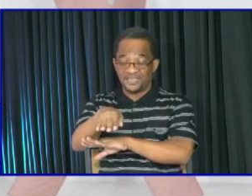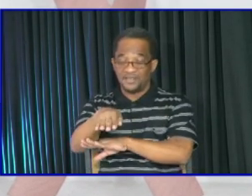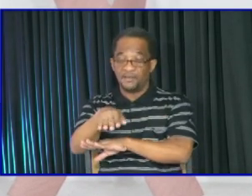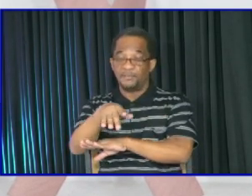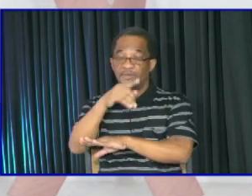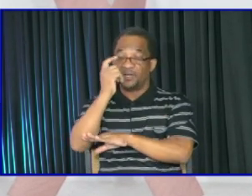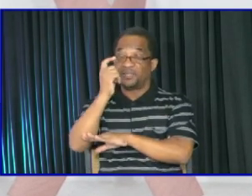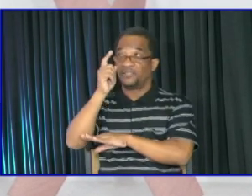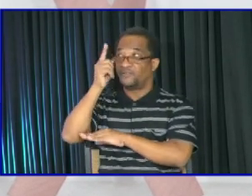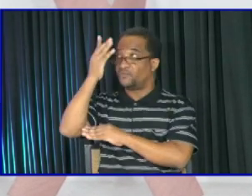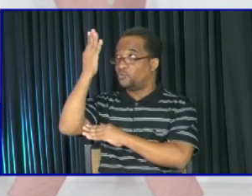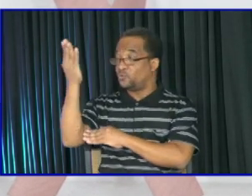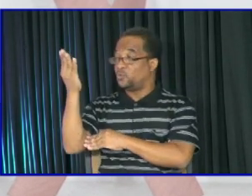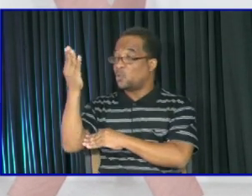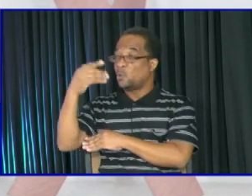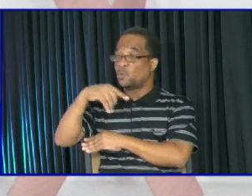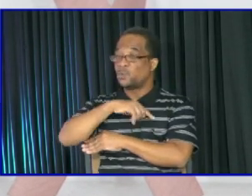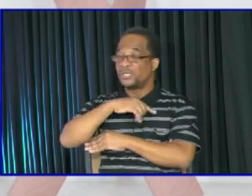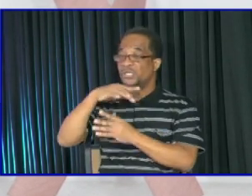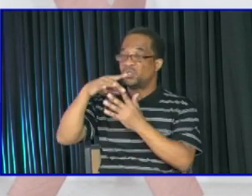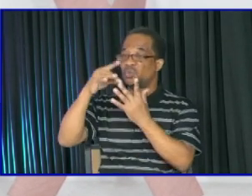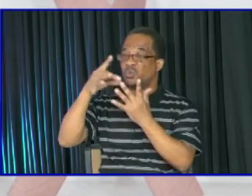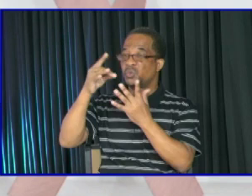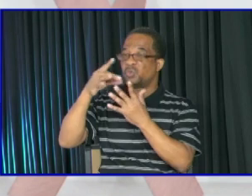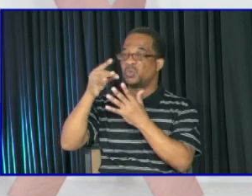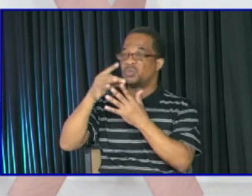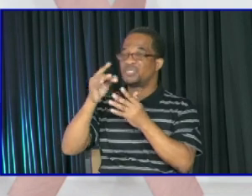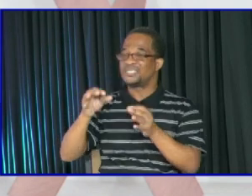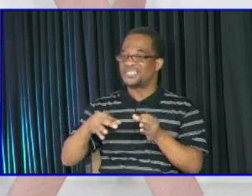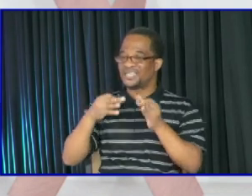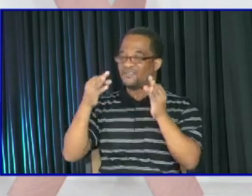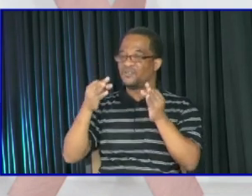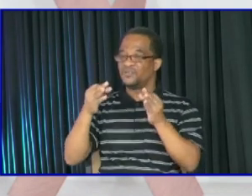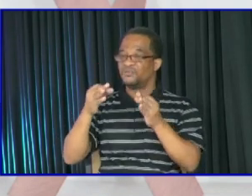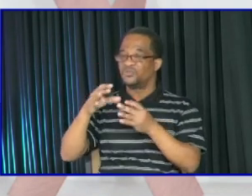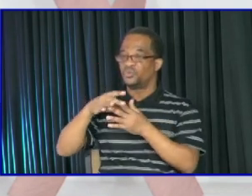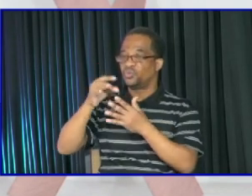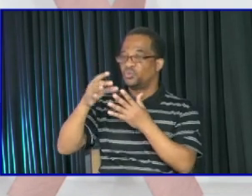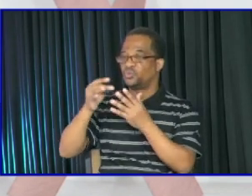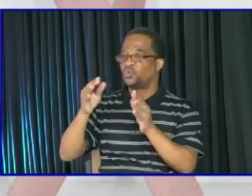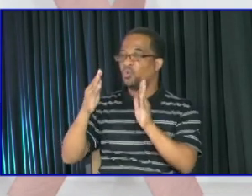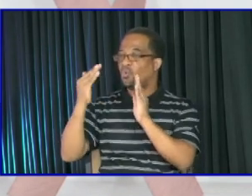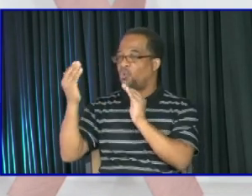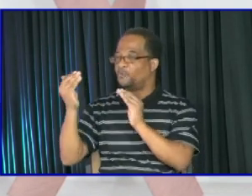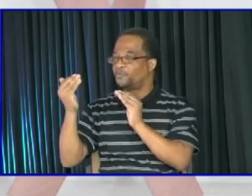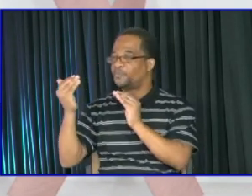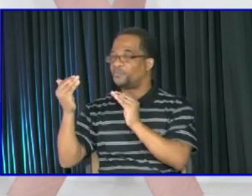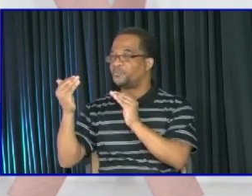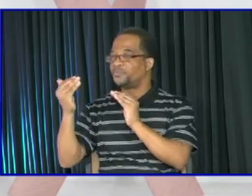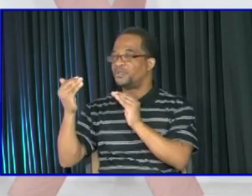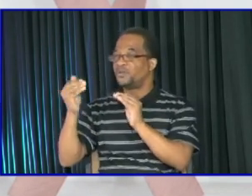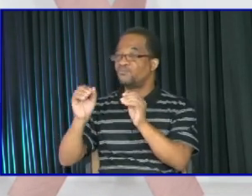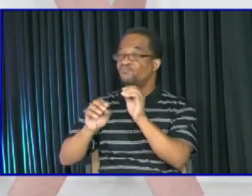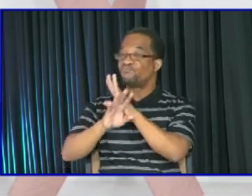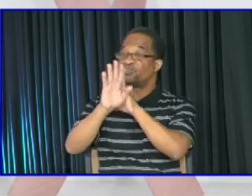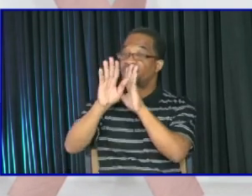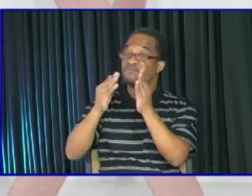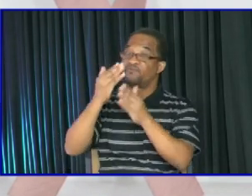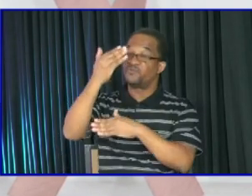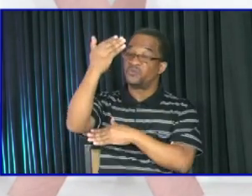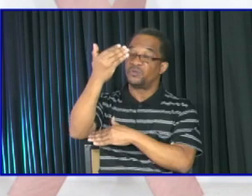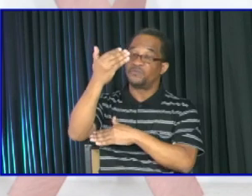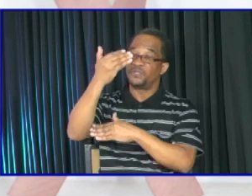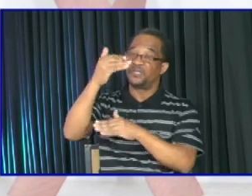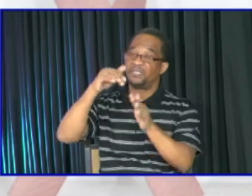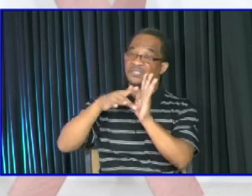of him, we will choose life. And we will choose hope. and we will choose a brighter future in